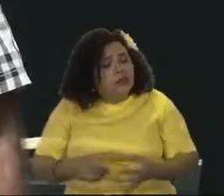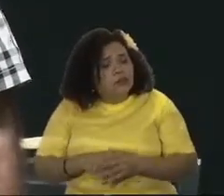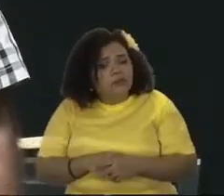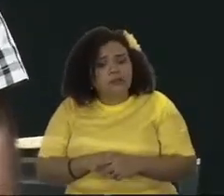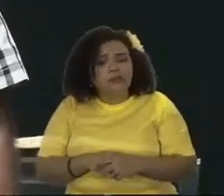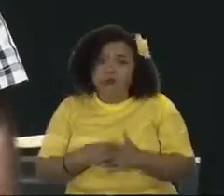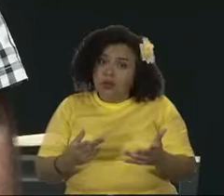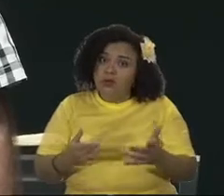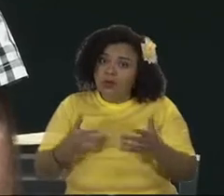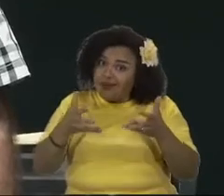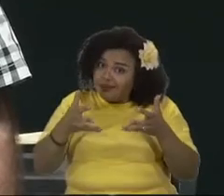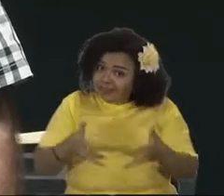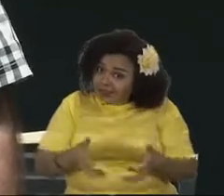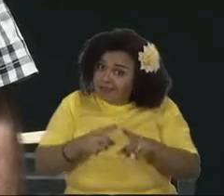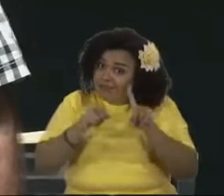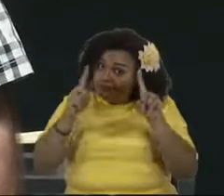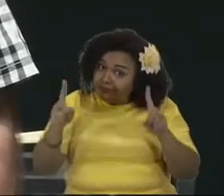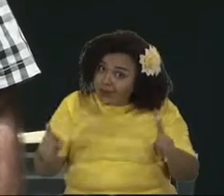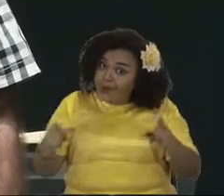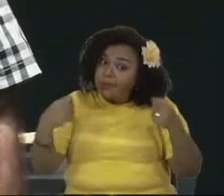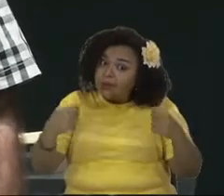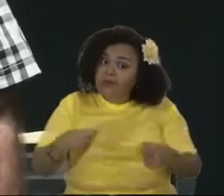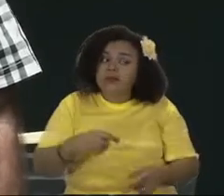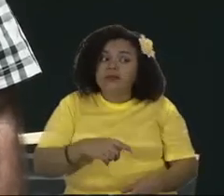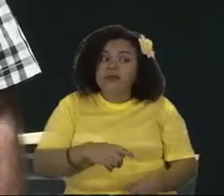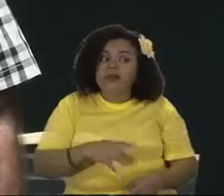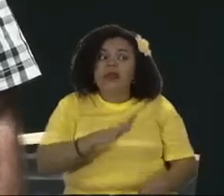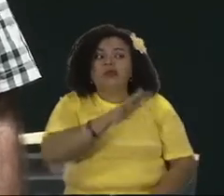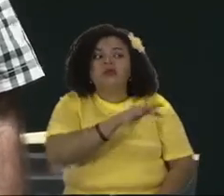quiet. To tell you, be quiet.